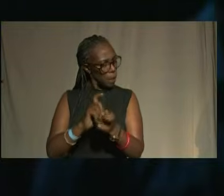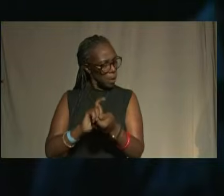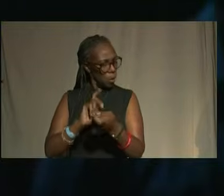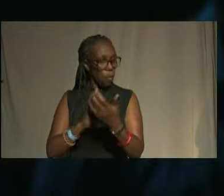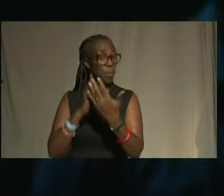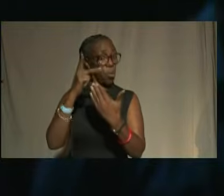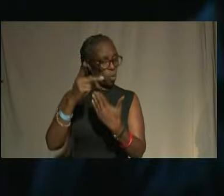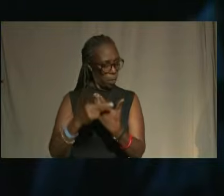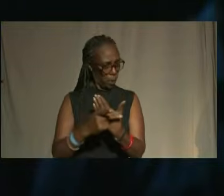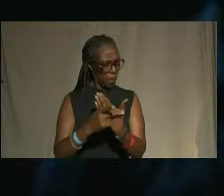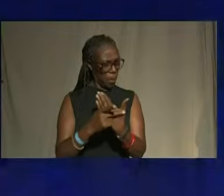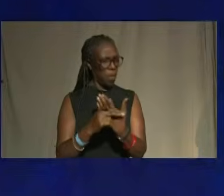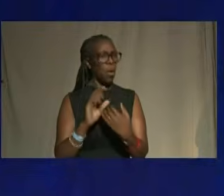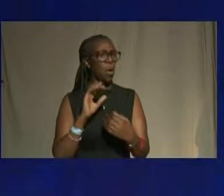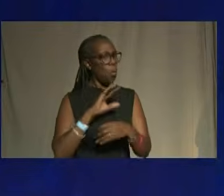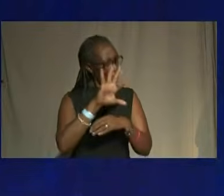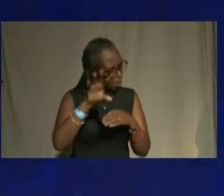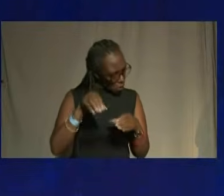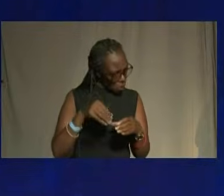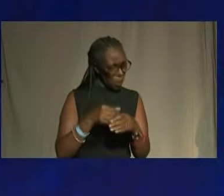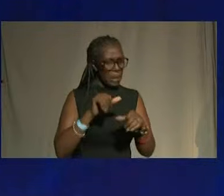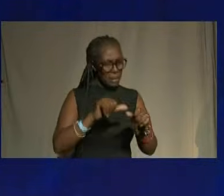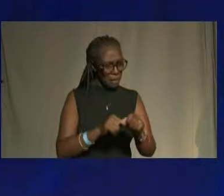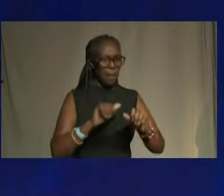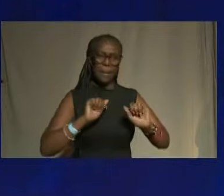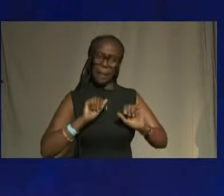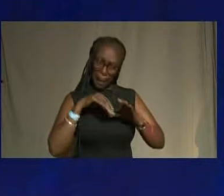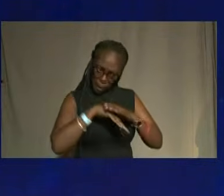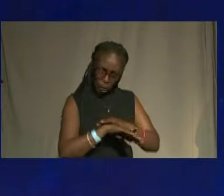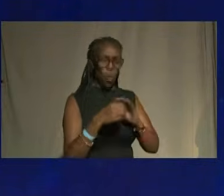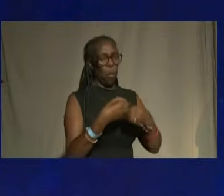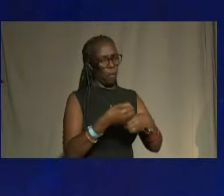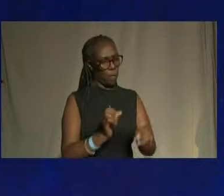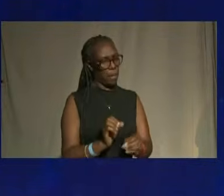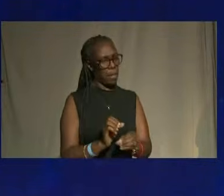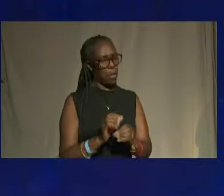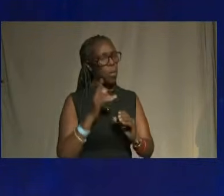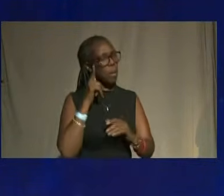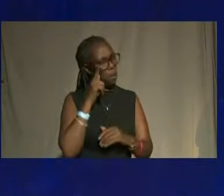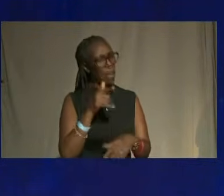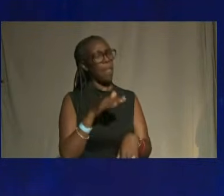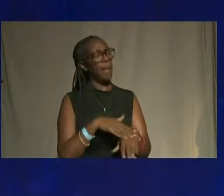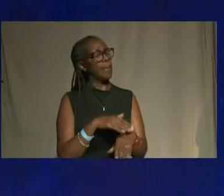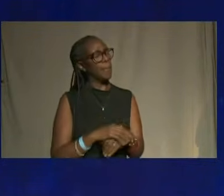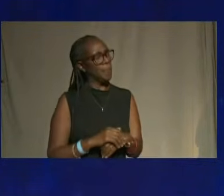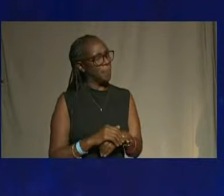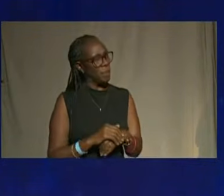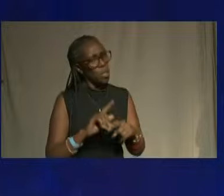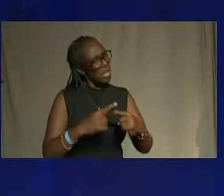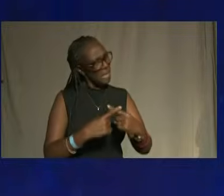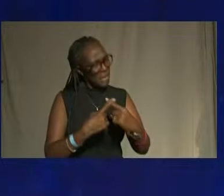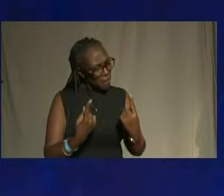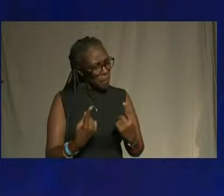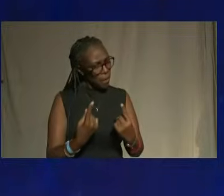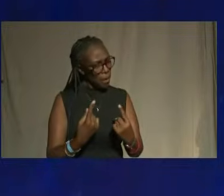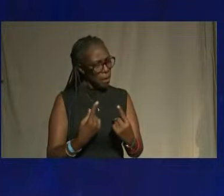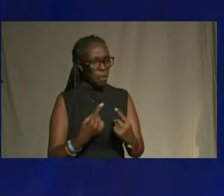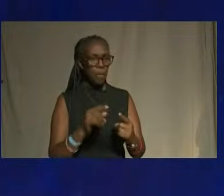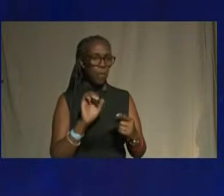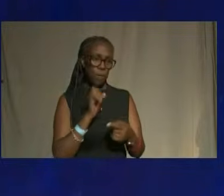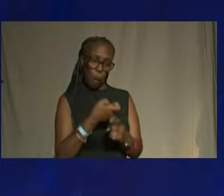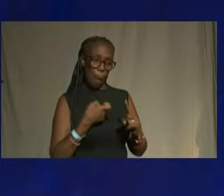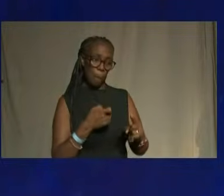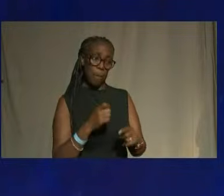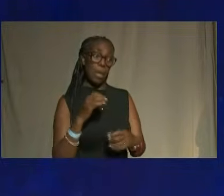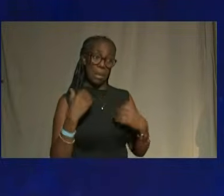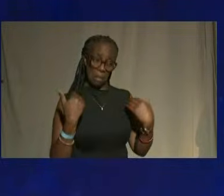we will do once we get into office. When we look, we have priorities which are different from the current government's priorities. And we will make